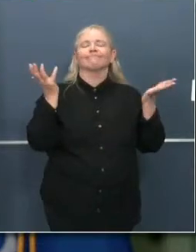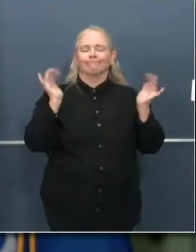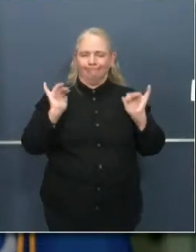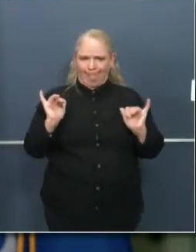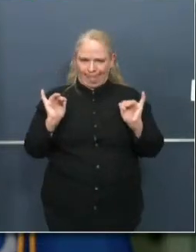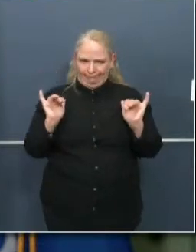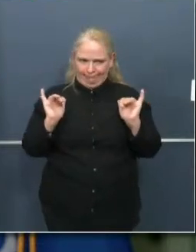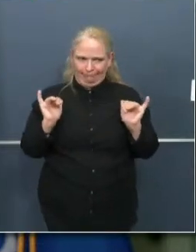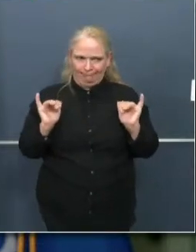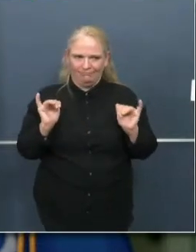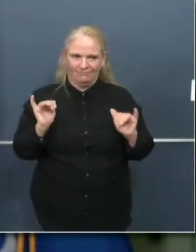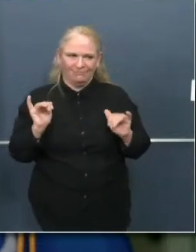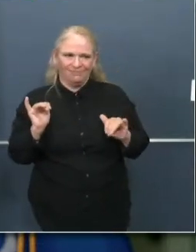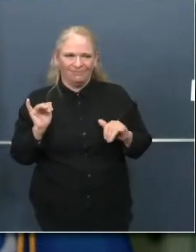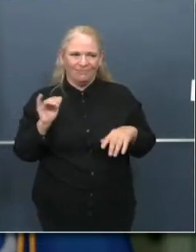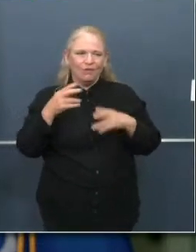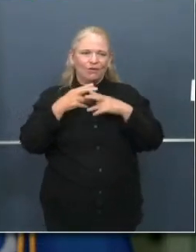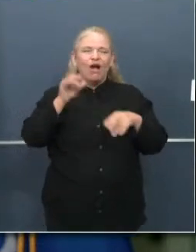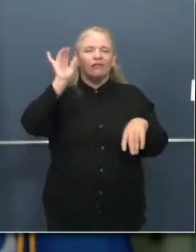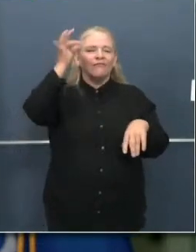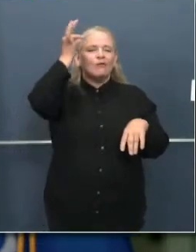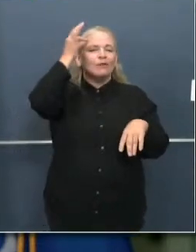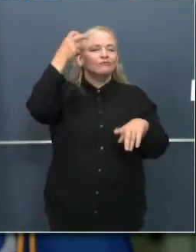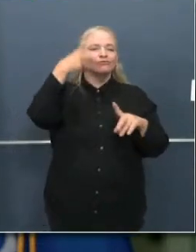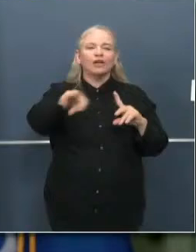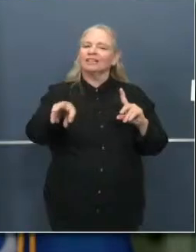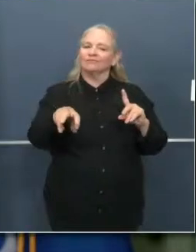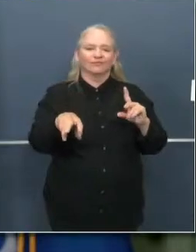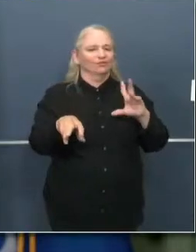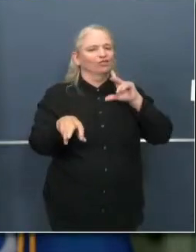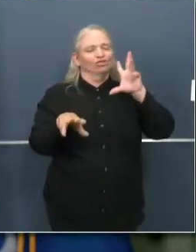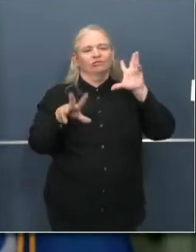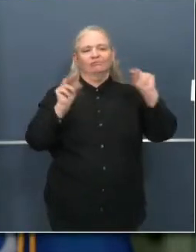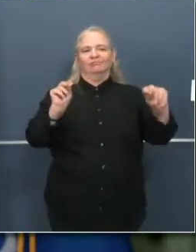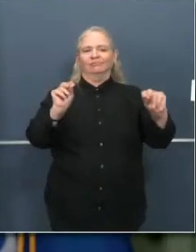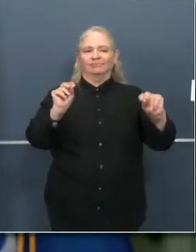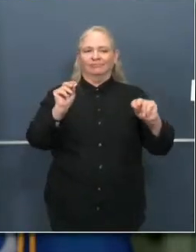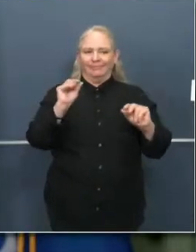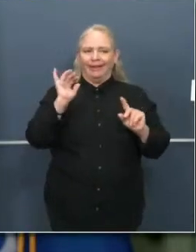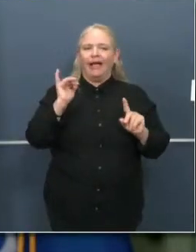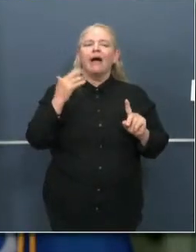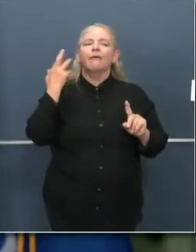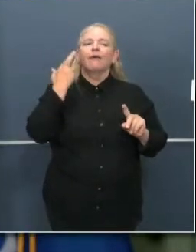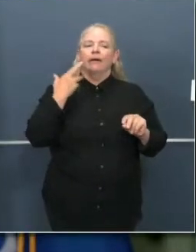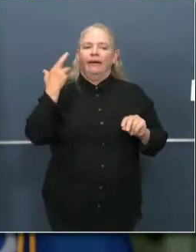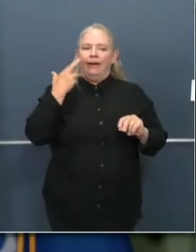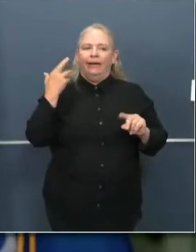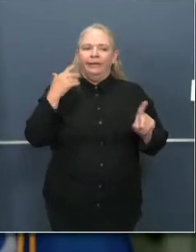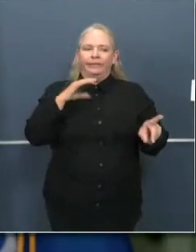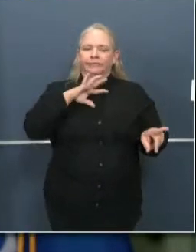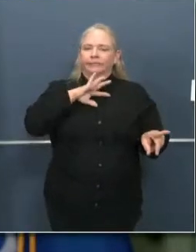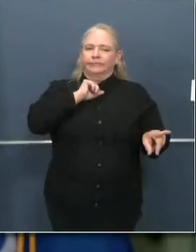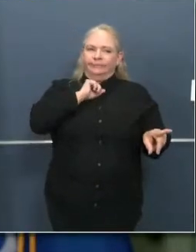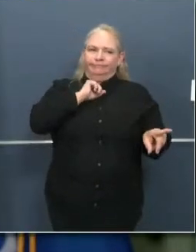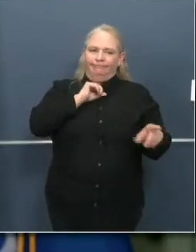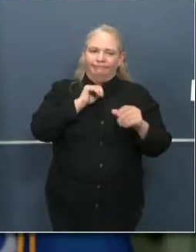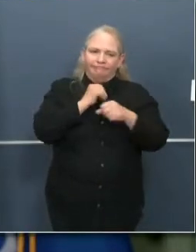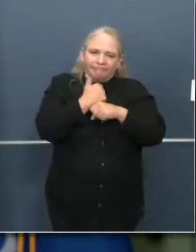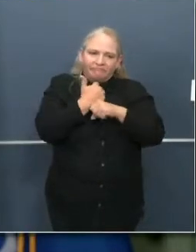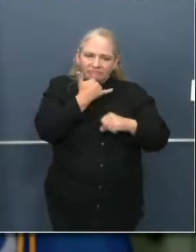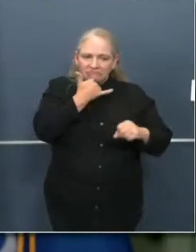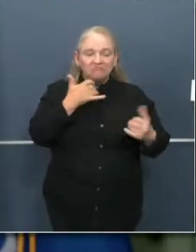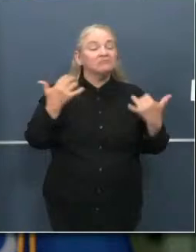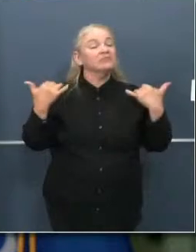in that respect, and accordingly today made an announcement on a personnel change as it relates to the medical officer being replaced.